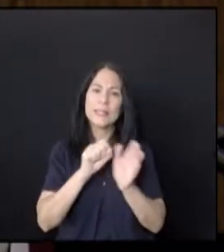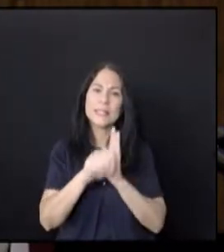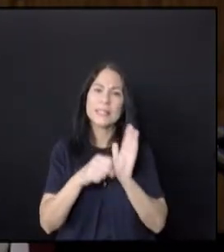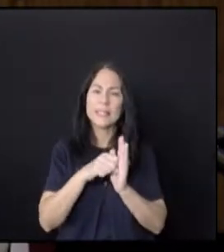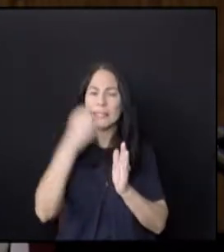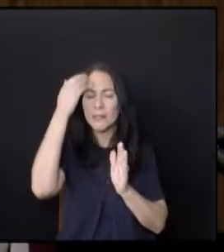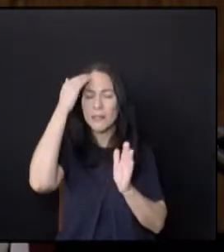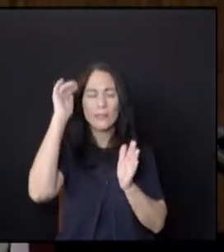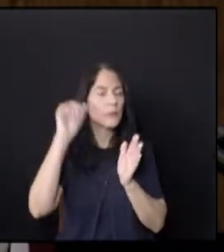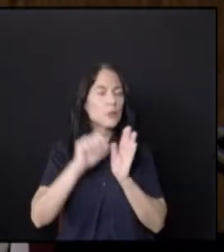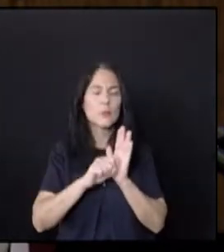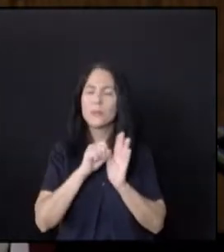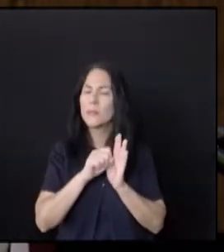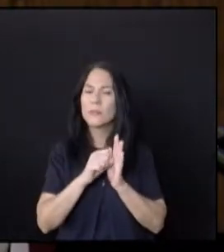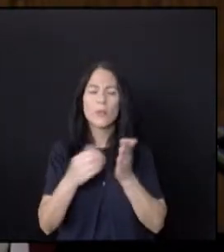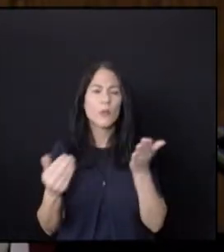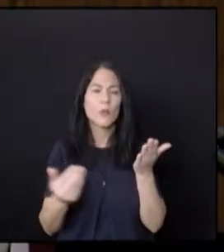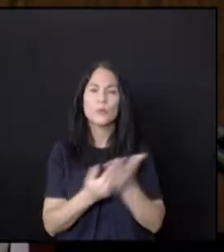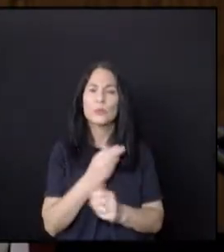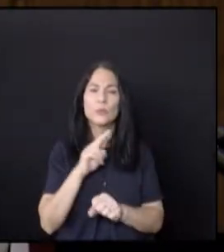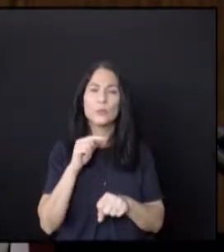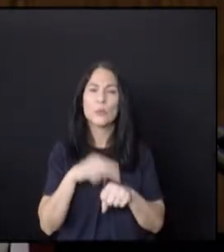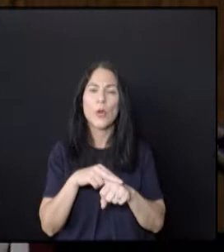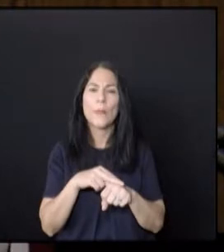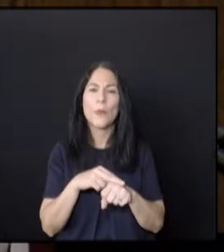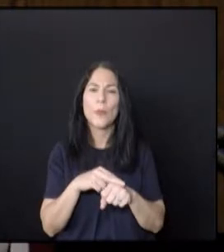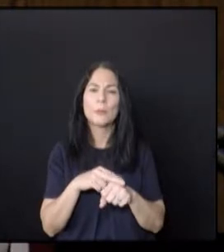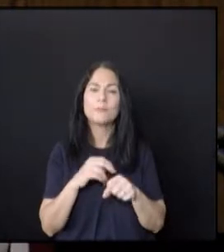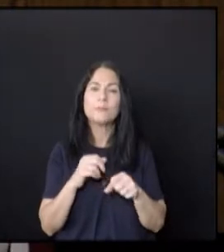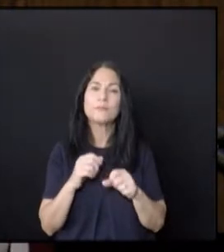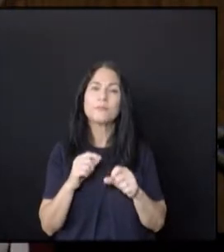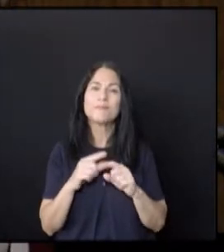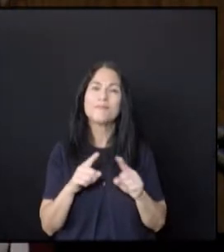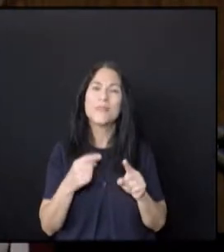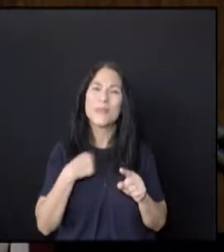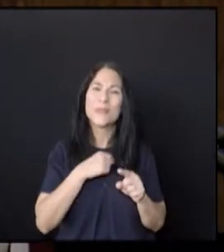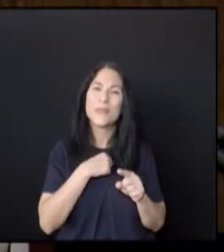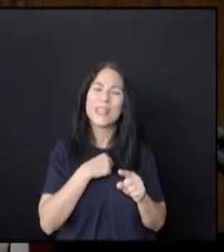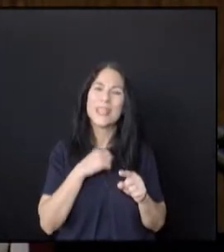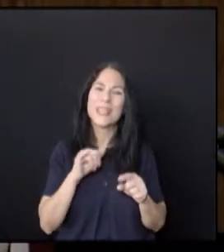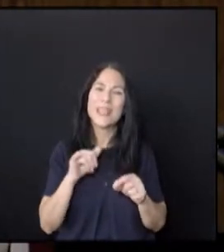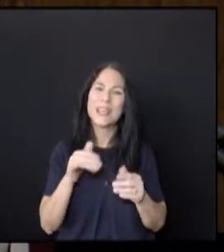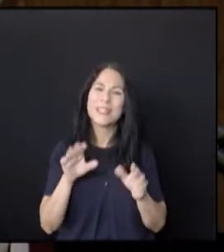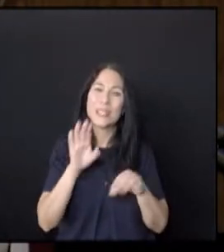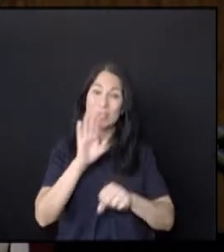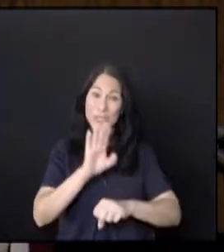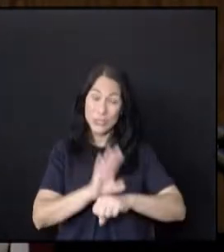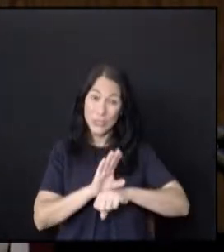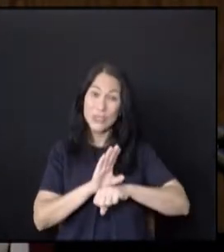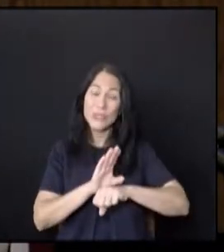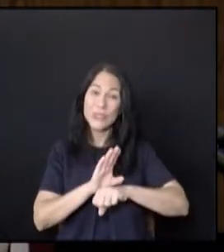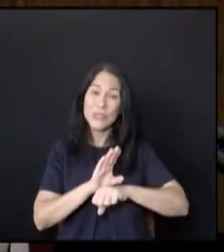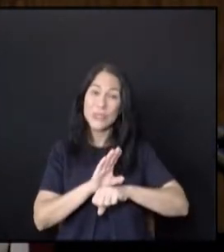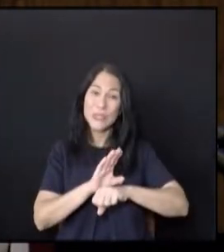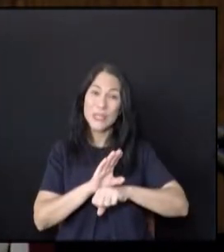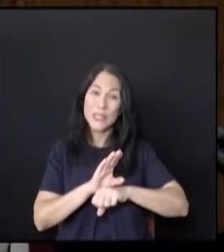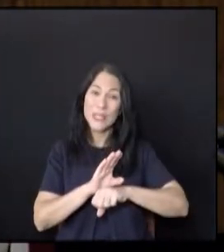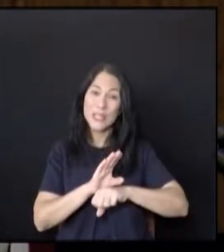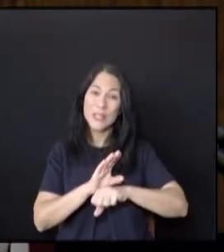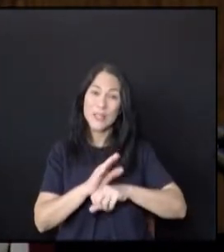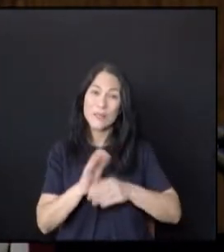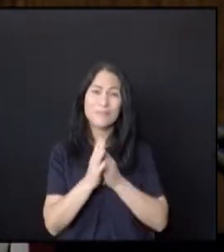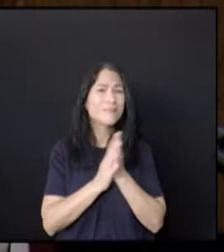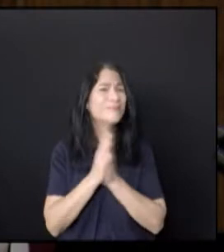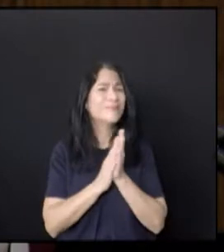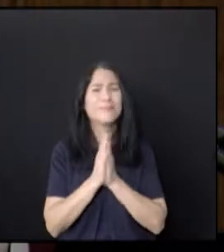adjusting to this new normal as we go. But I want you to know that we as a church are passionate about meeting